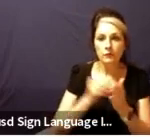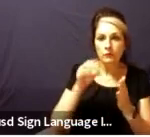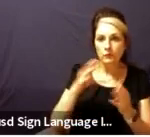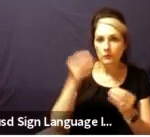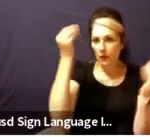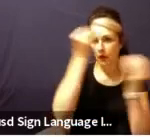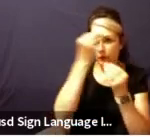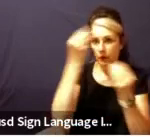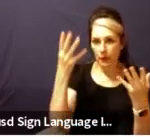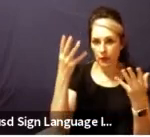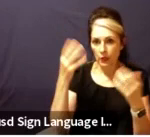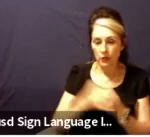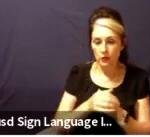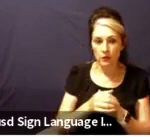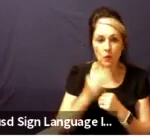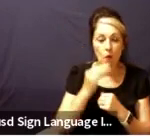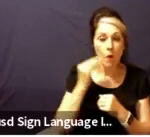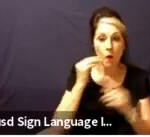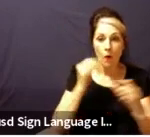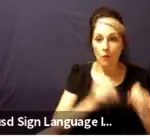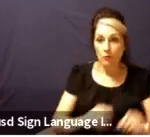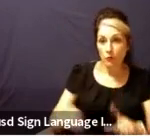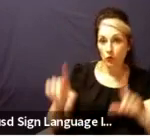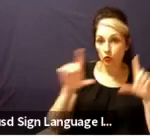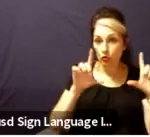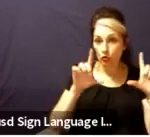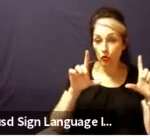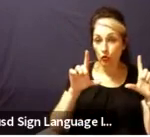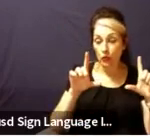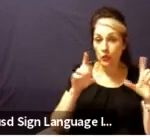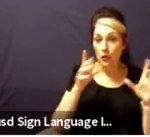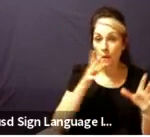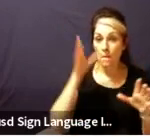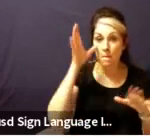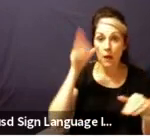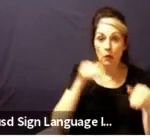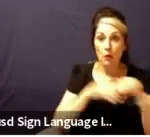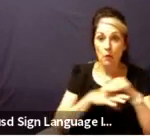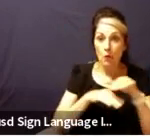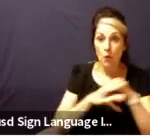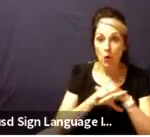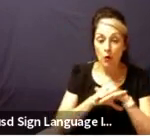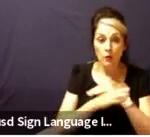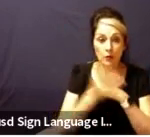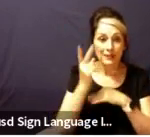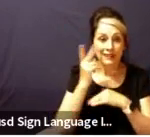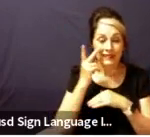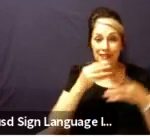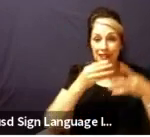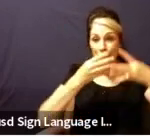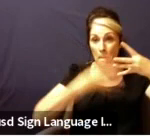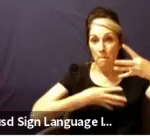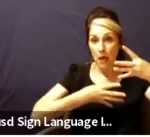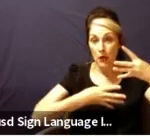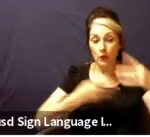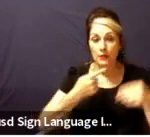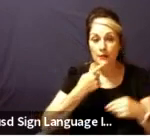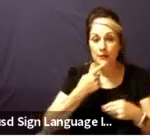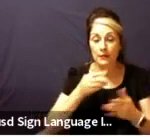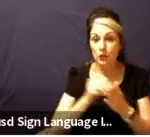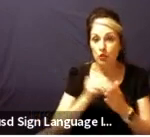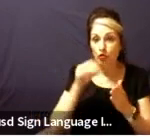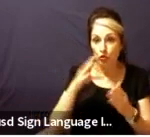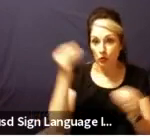info, or from the home screen, should I say, of your parent portal, there should be a menu bar that says student